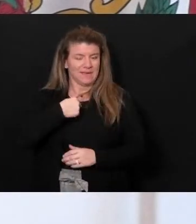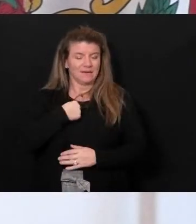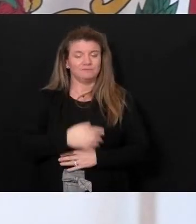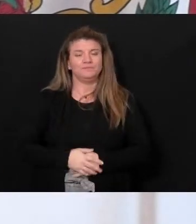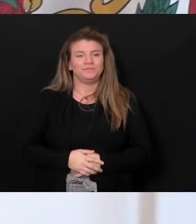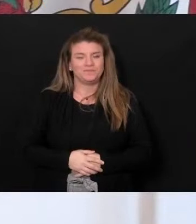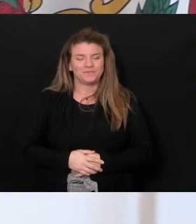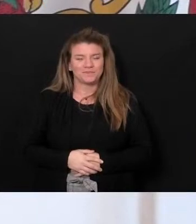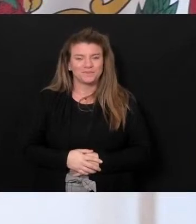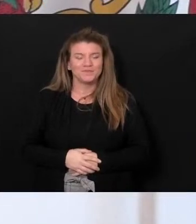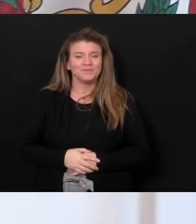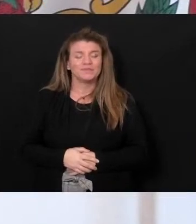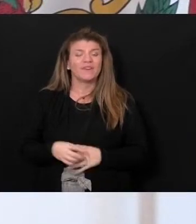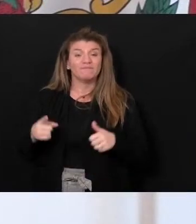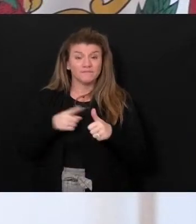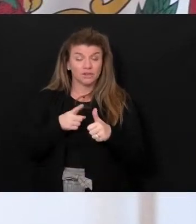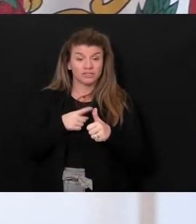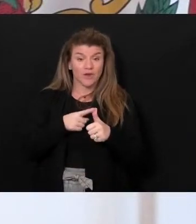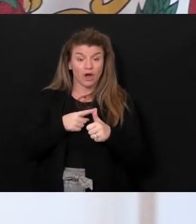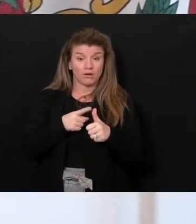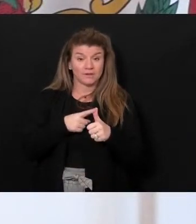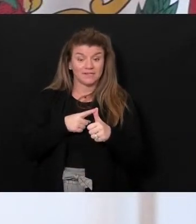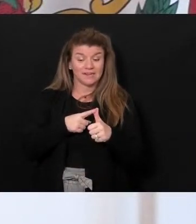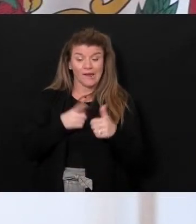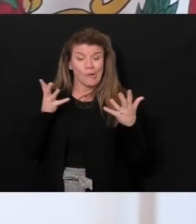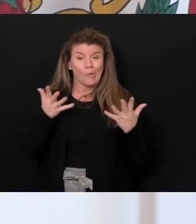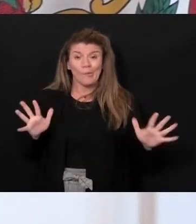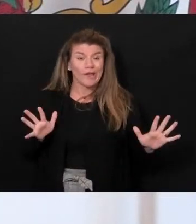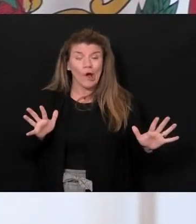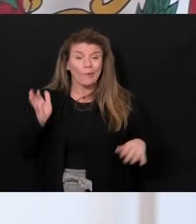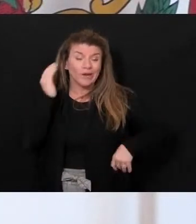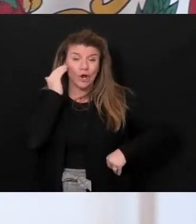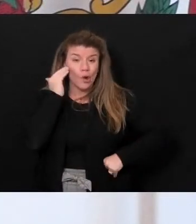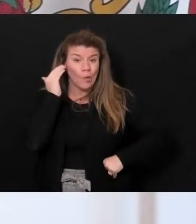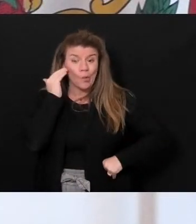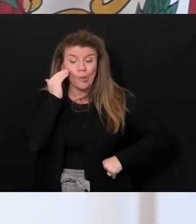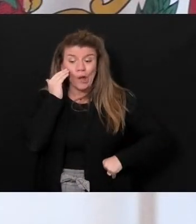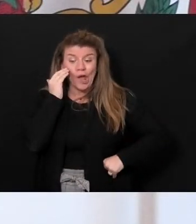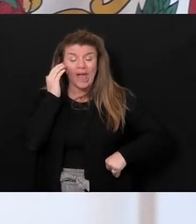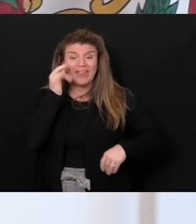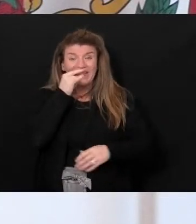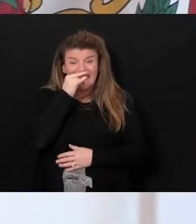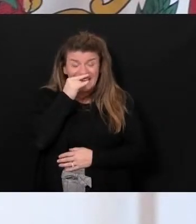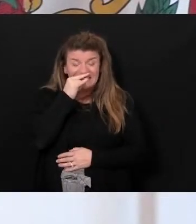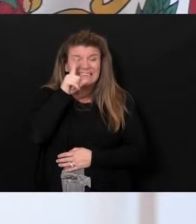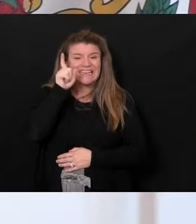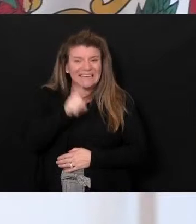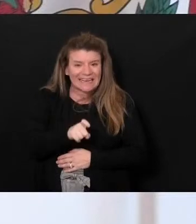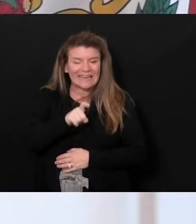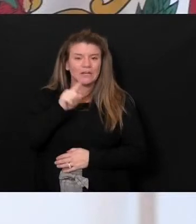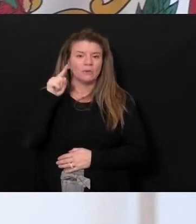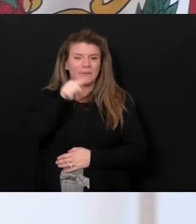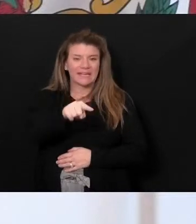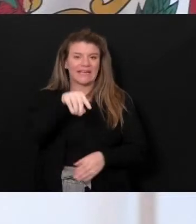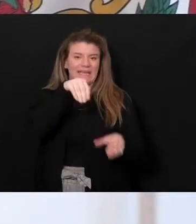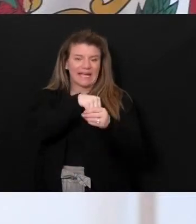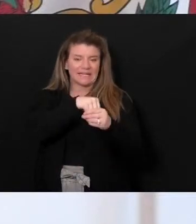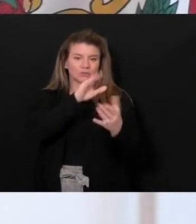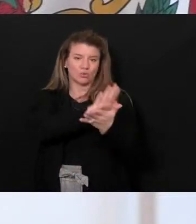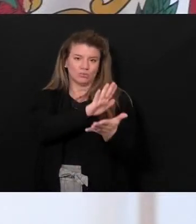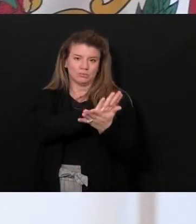of all, we know that our kids need to be in school really